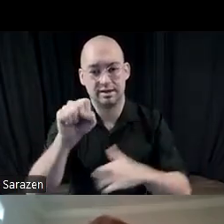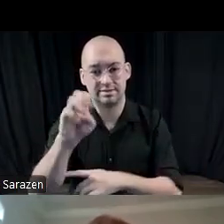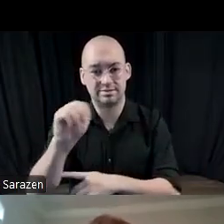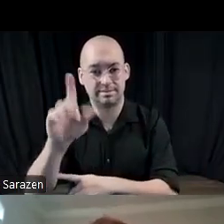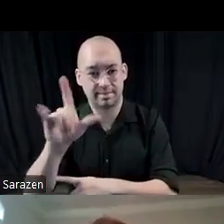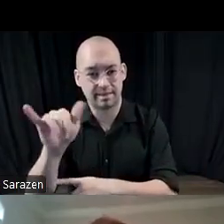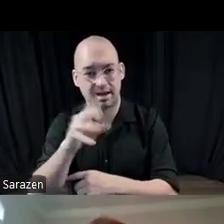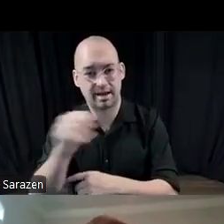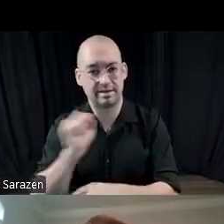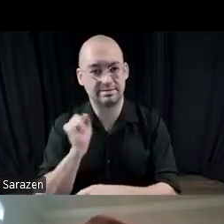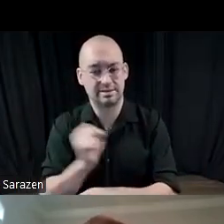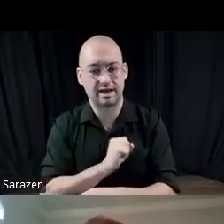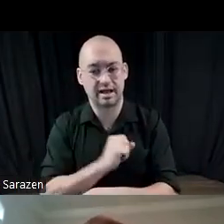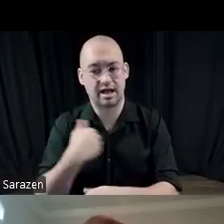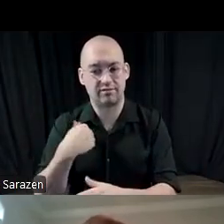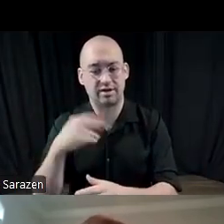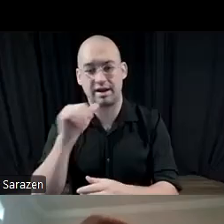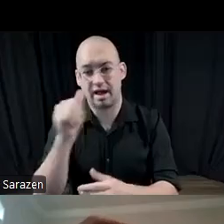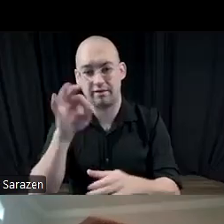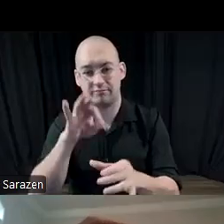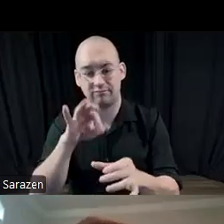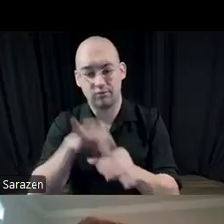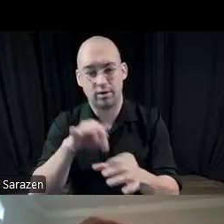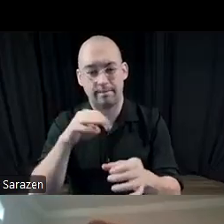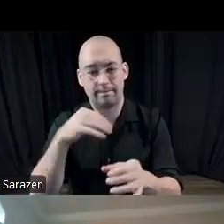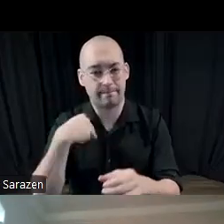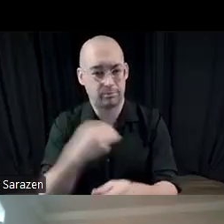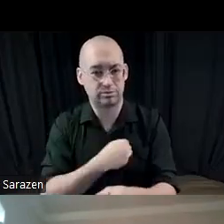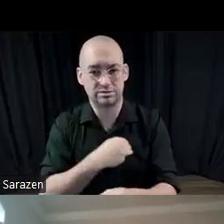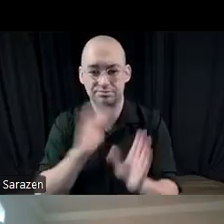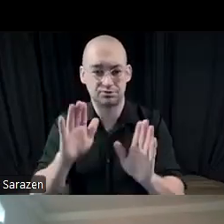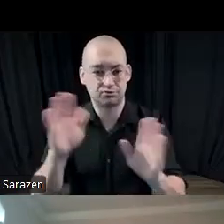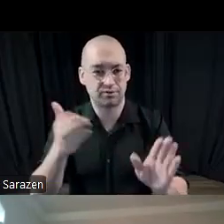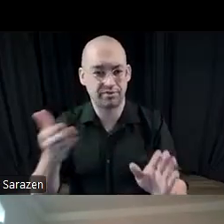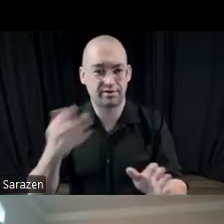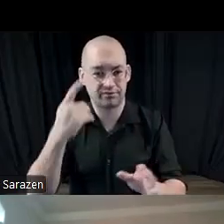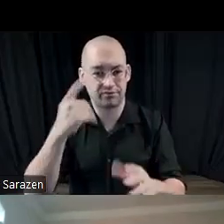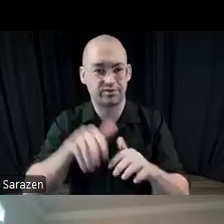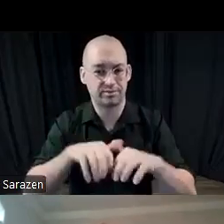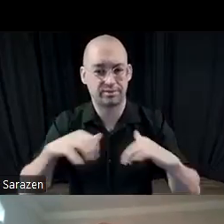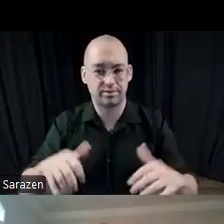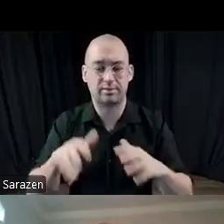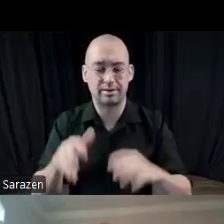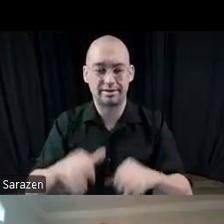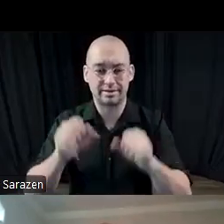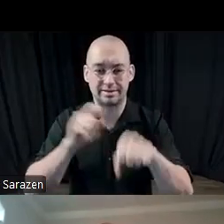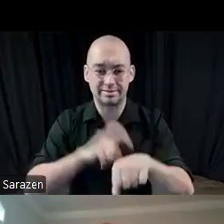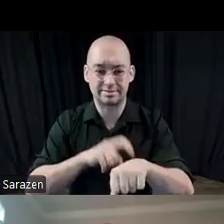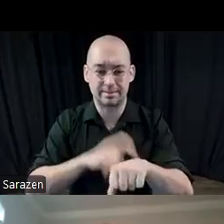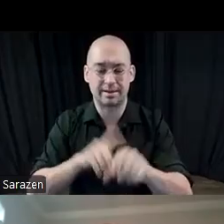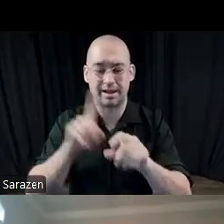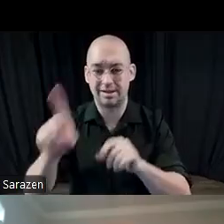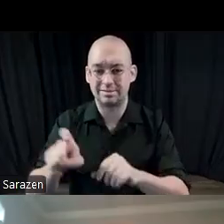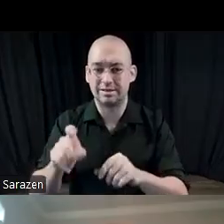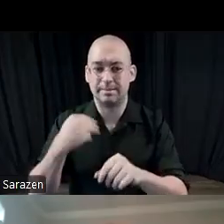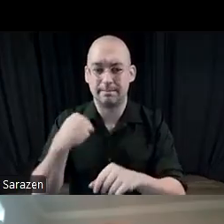which is a terrific connection for the committee. And now I want to just take time to ask members to